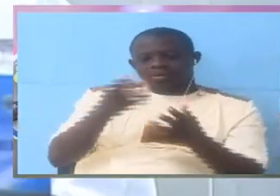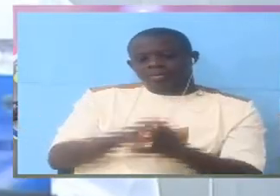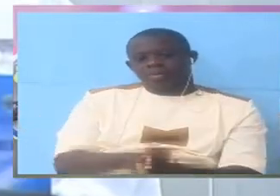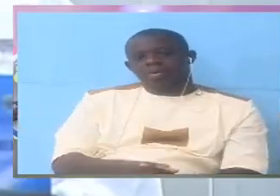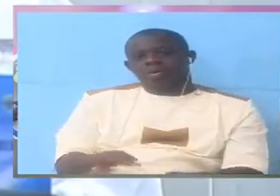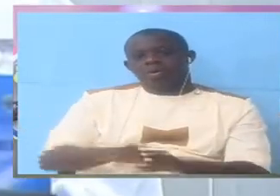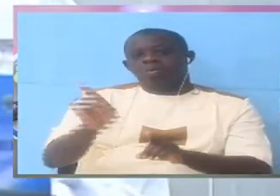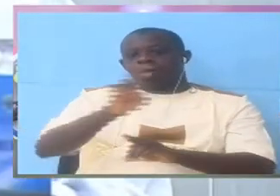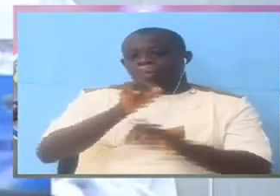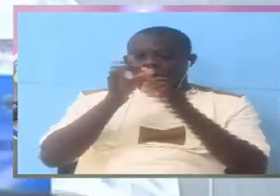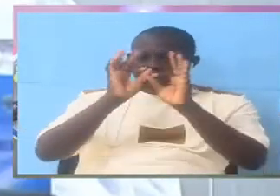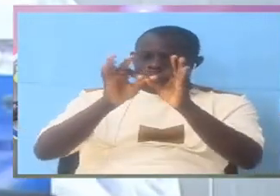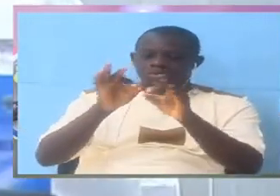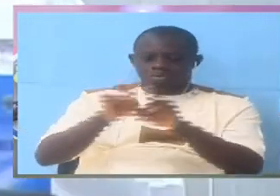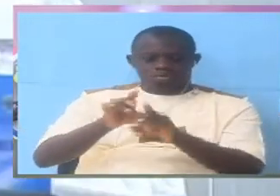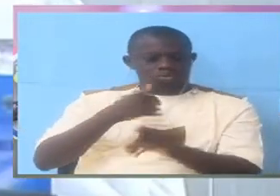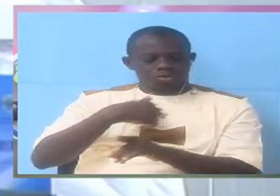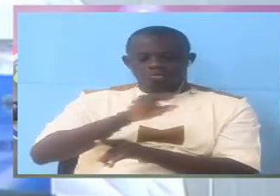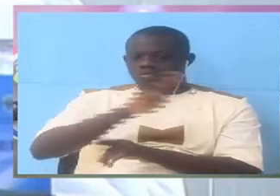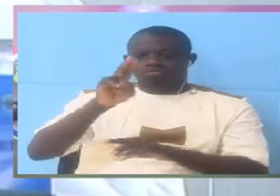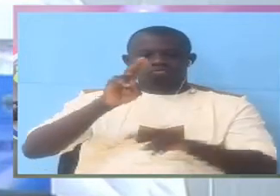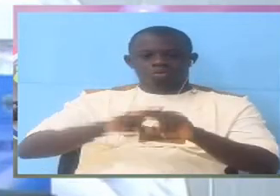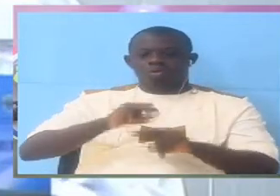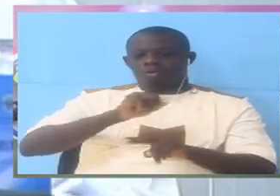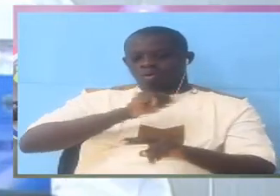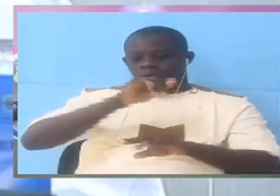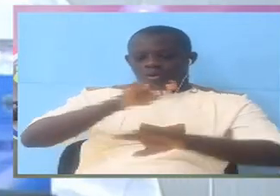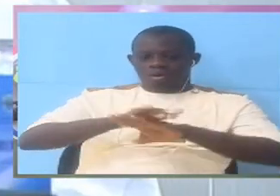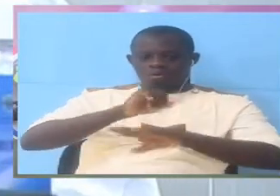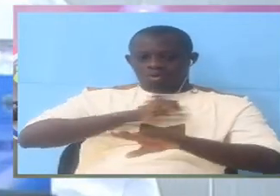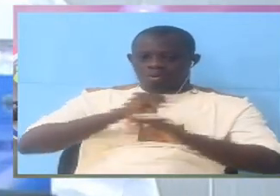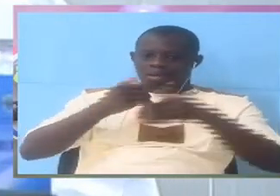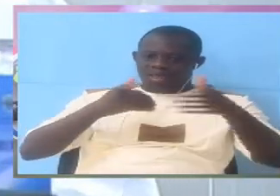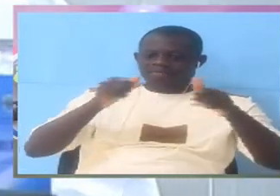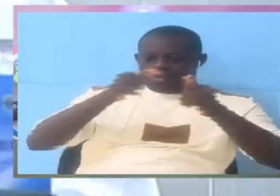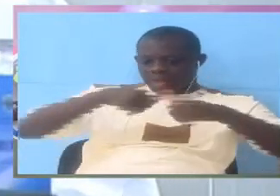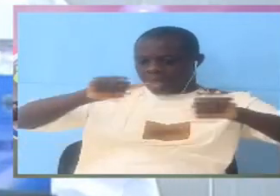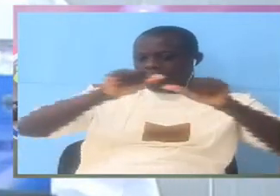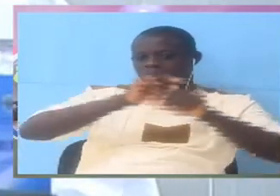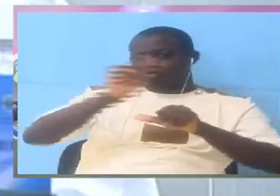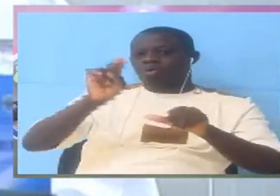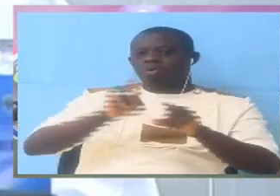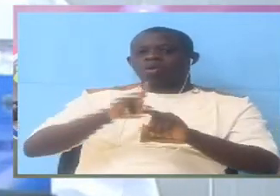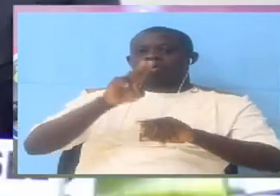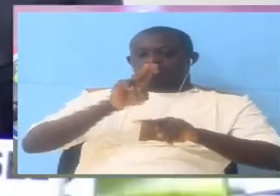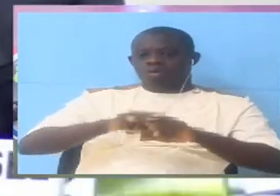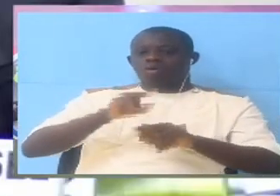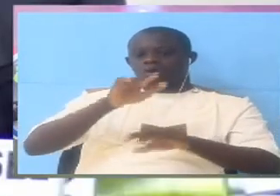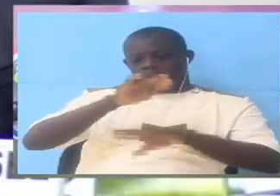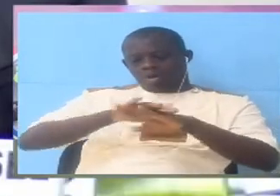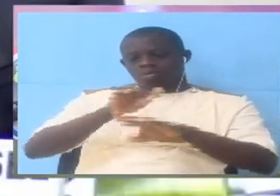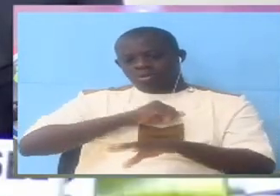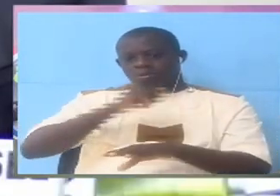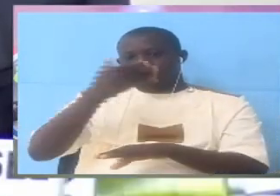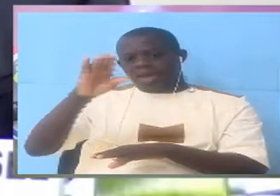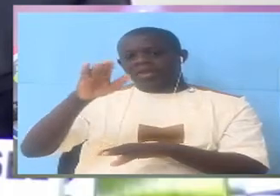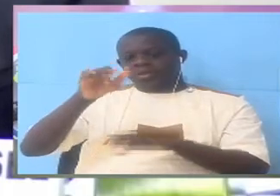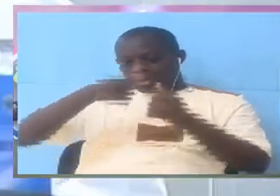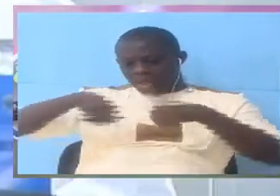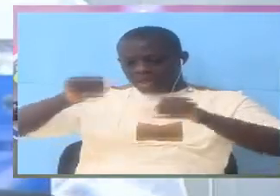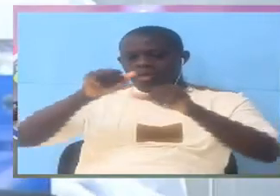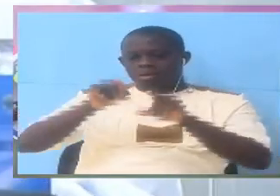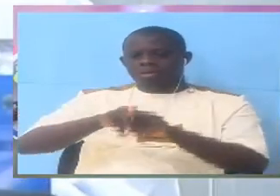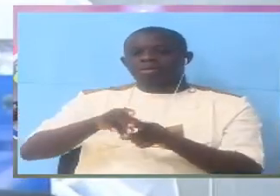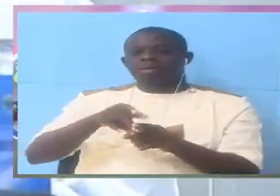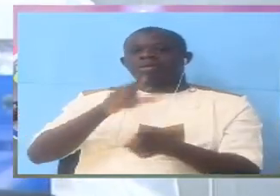What I've described is I was not on his left side. I was sitting by his right side. Mr. Witness, he said that's what he said. That's what he said.